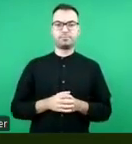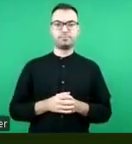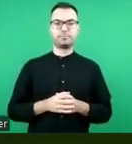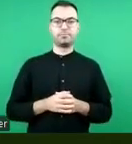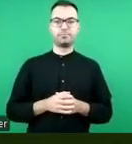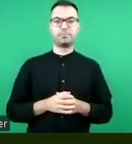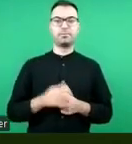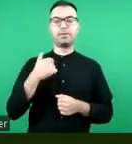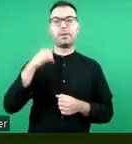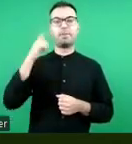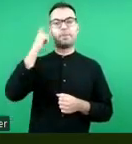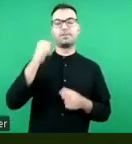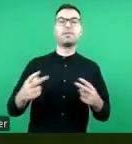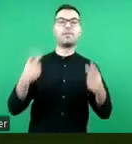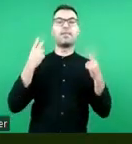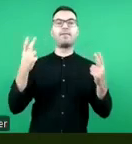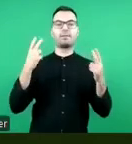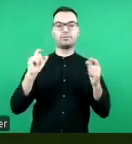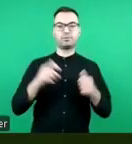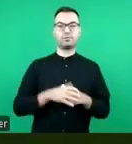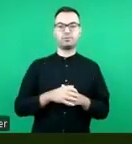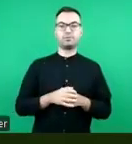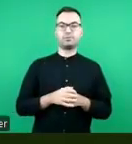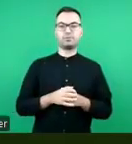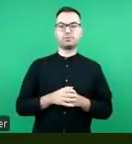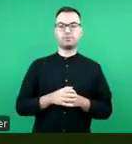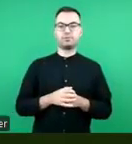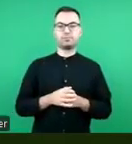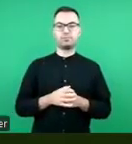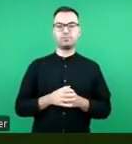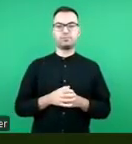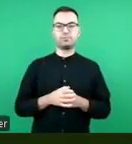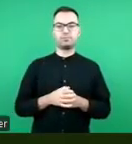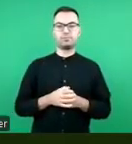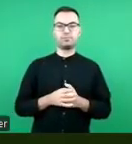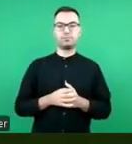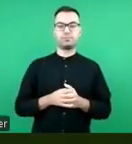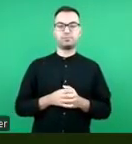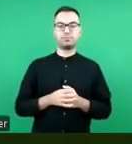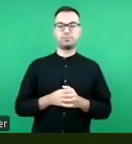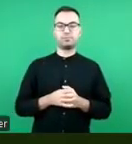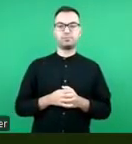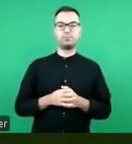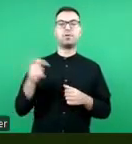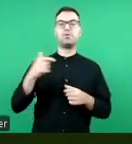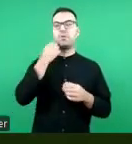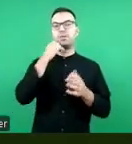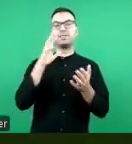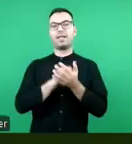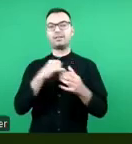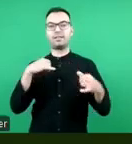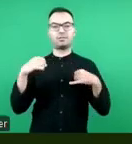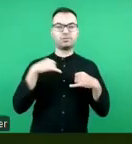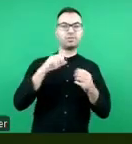I think it's key to get the human dimensions here more in the management of disturbances, and also